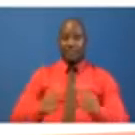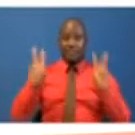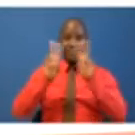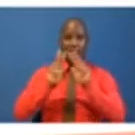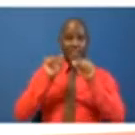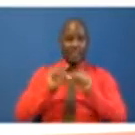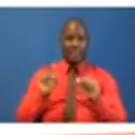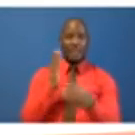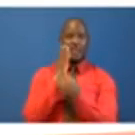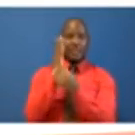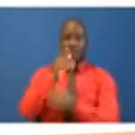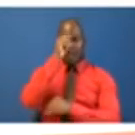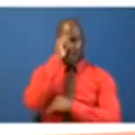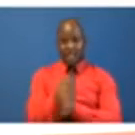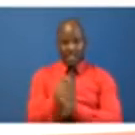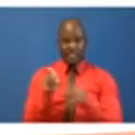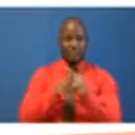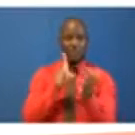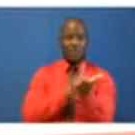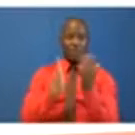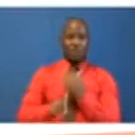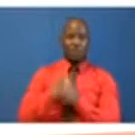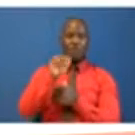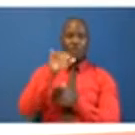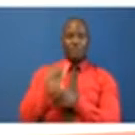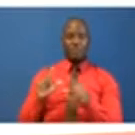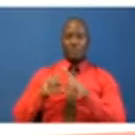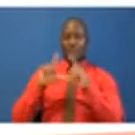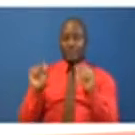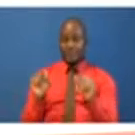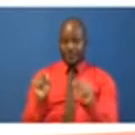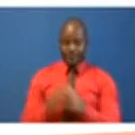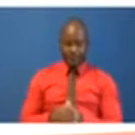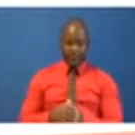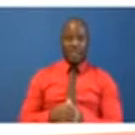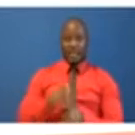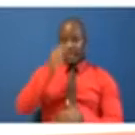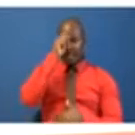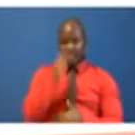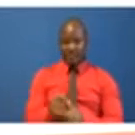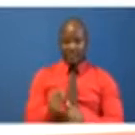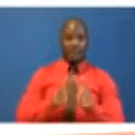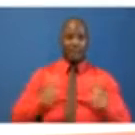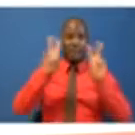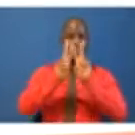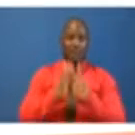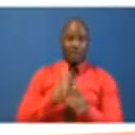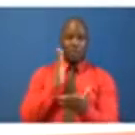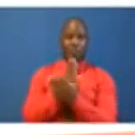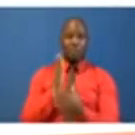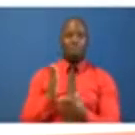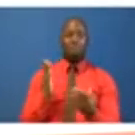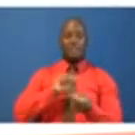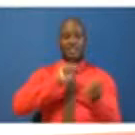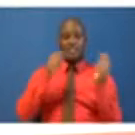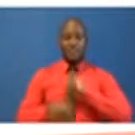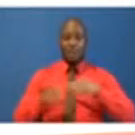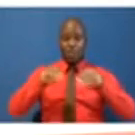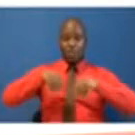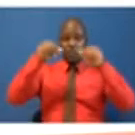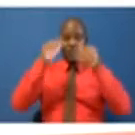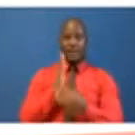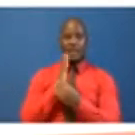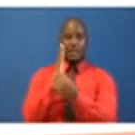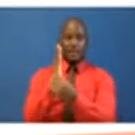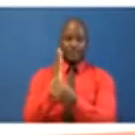are they leaders of integrity like dr odette put it across because then integrity and values would actually translate to the quality of their